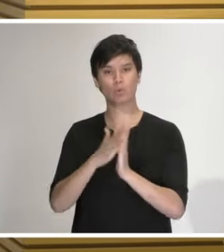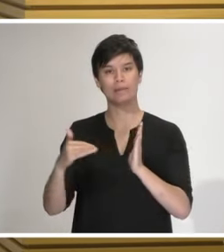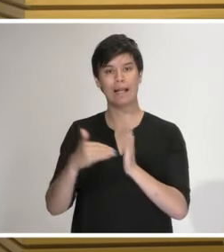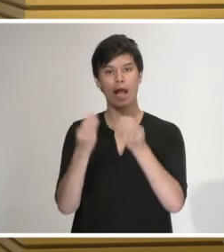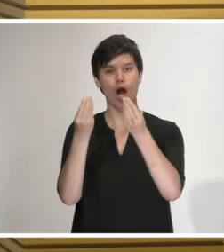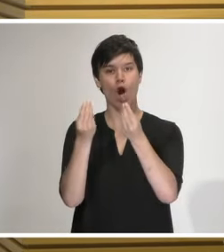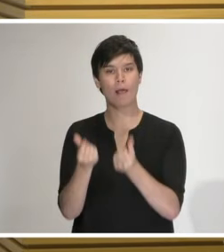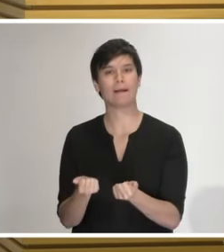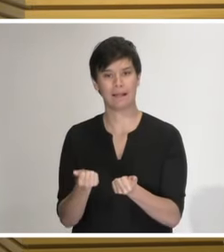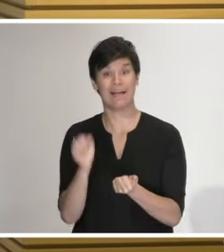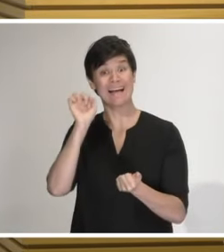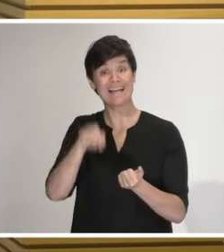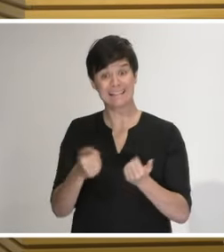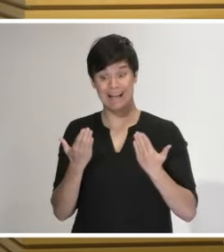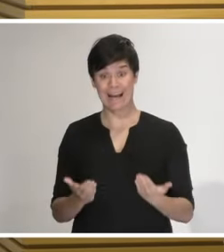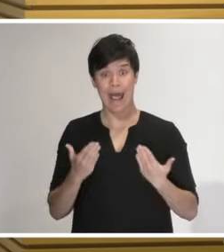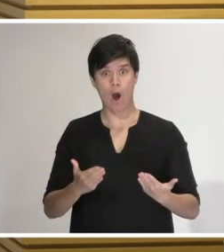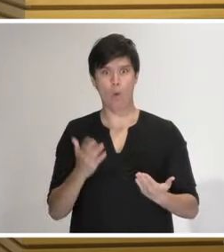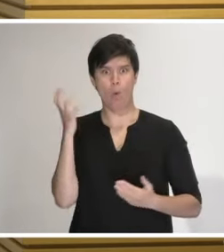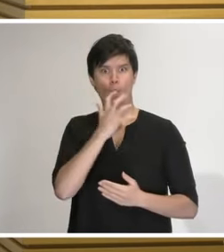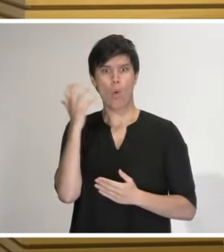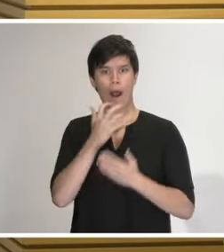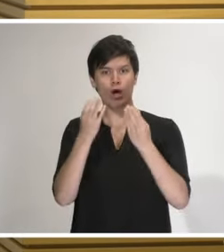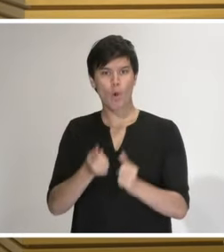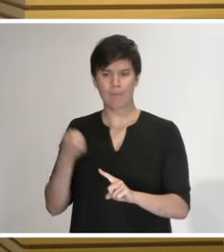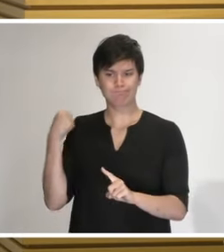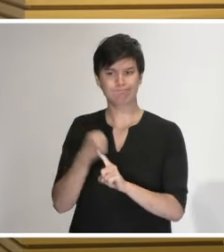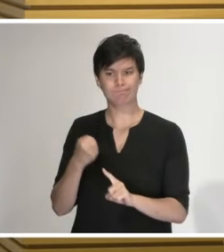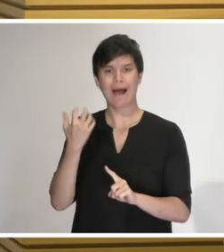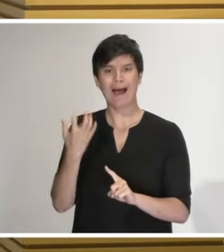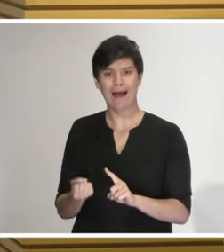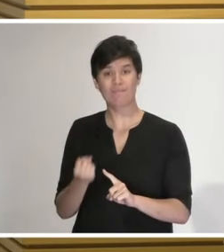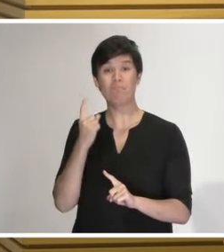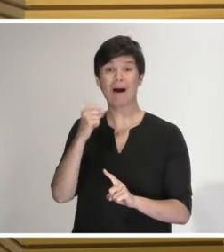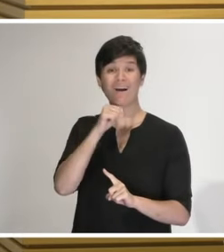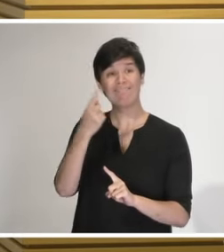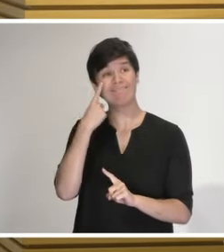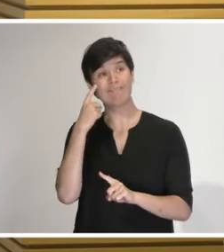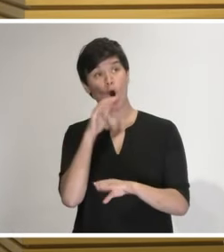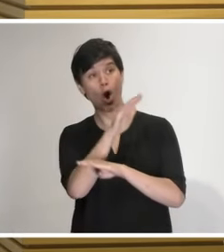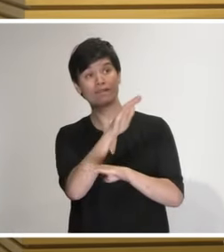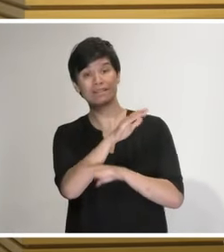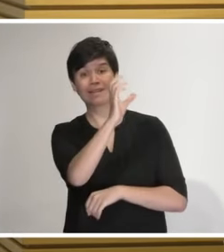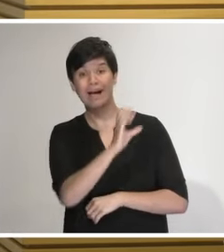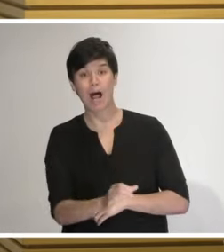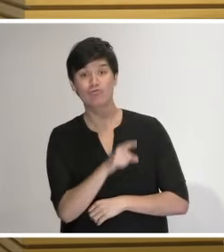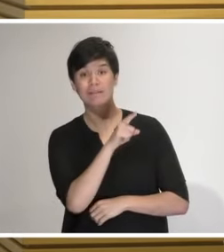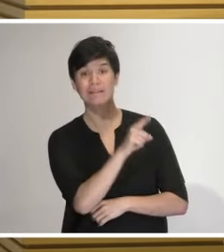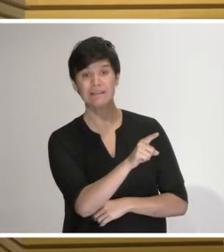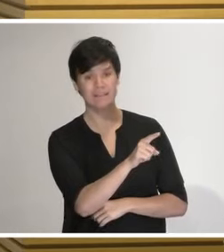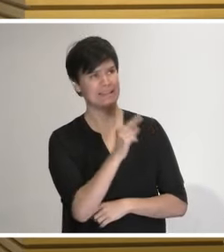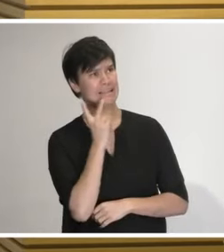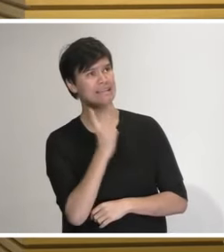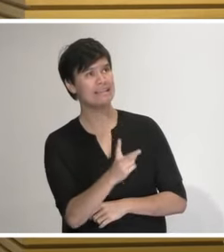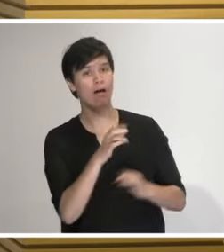very hard shock, but if you look at other countries that have not gone so early, you get this major impact on their healthcare